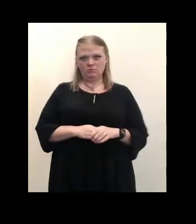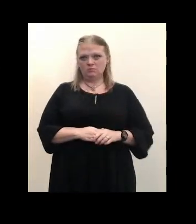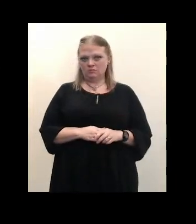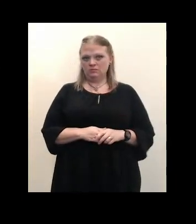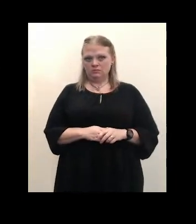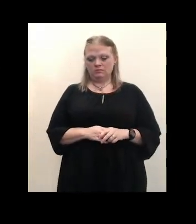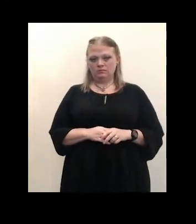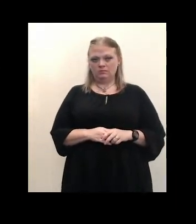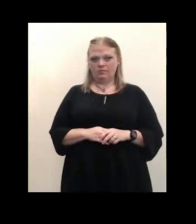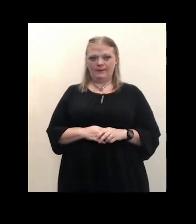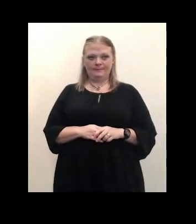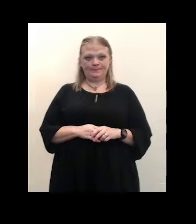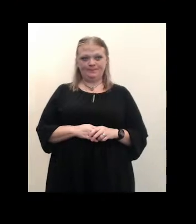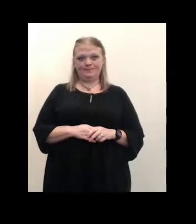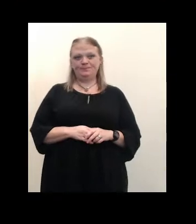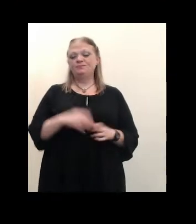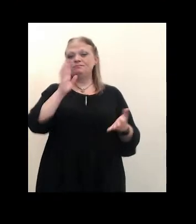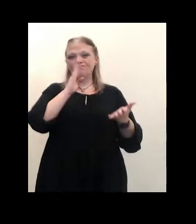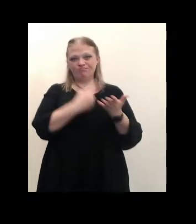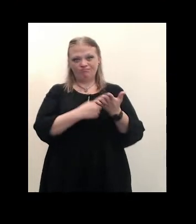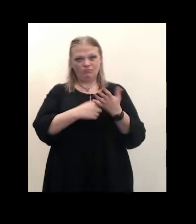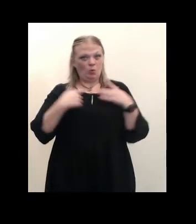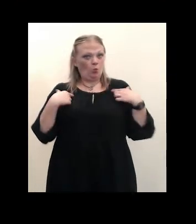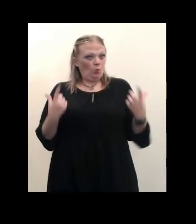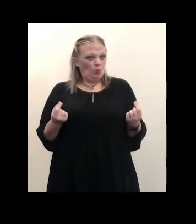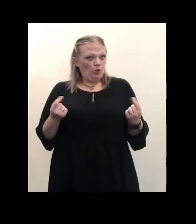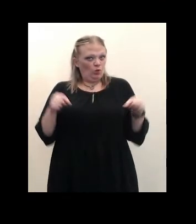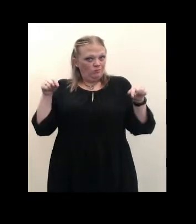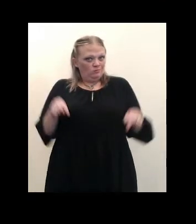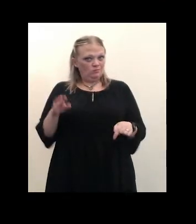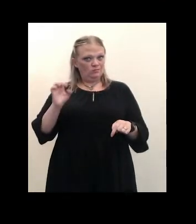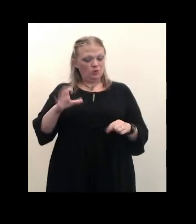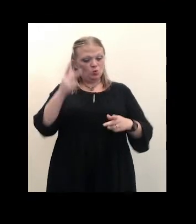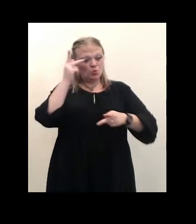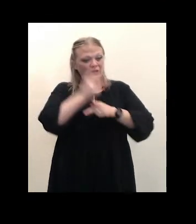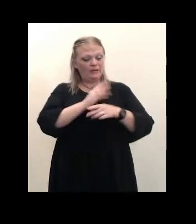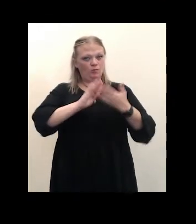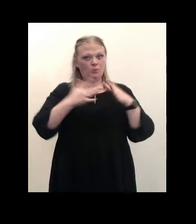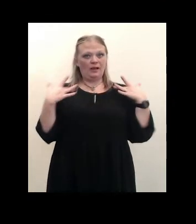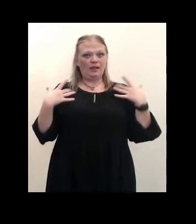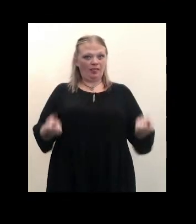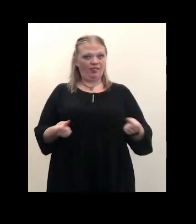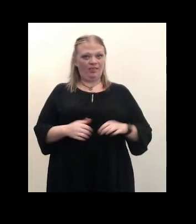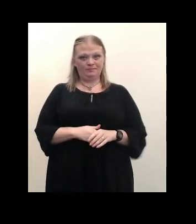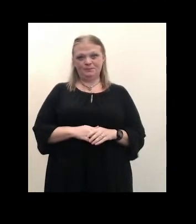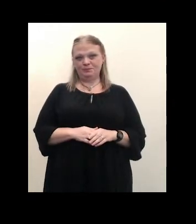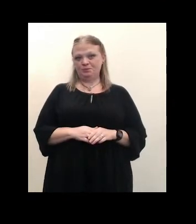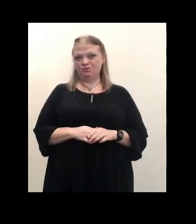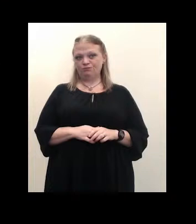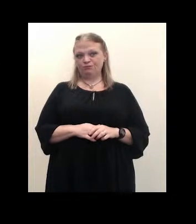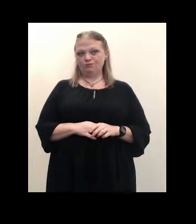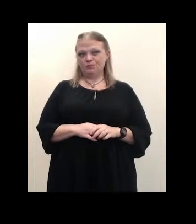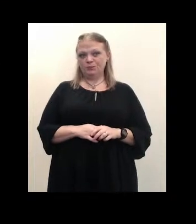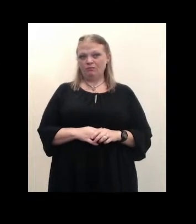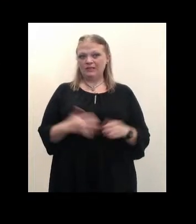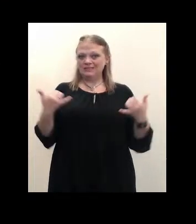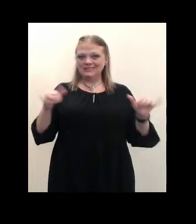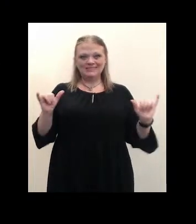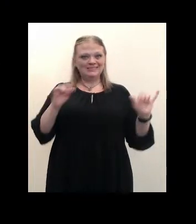talk about what we are doing in Erie County to keep our community healthy. So we are still